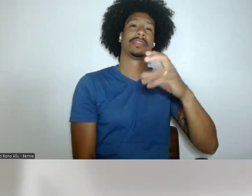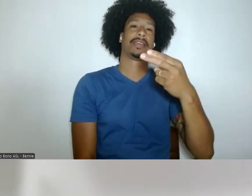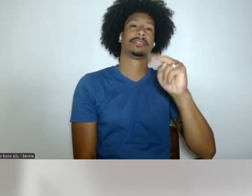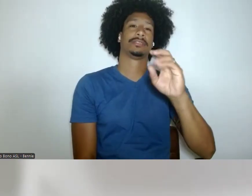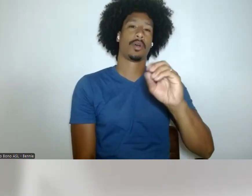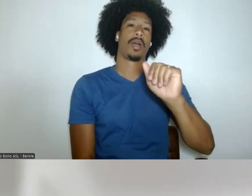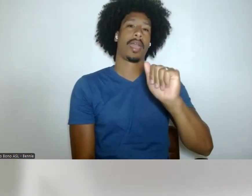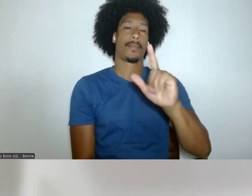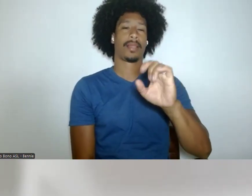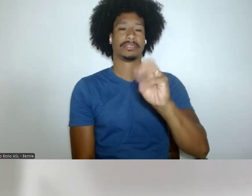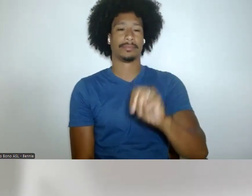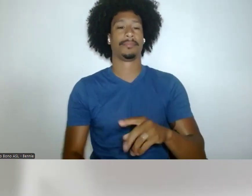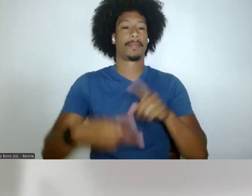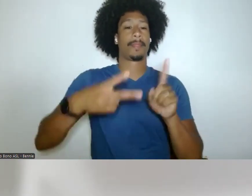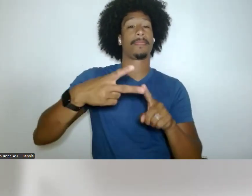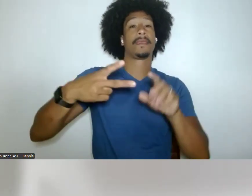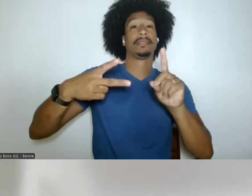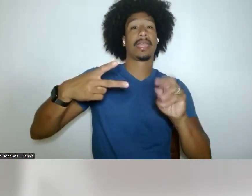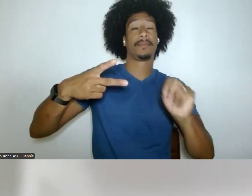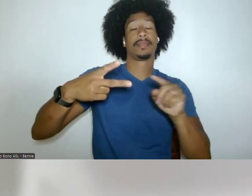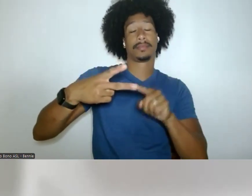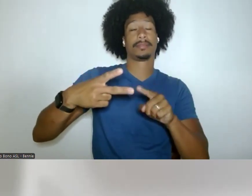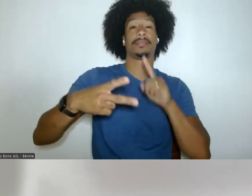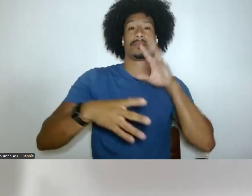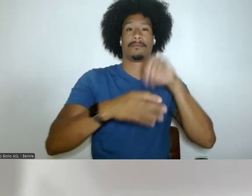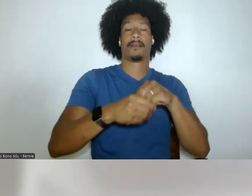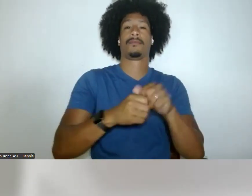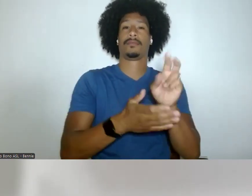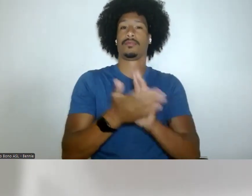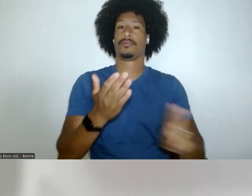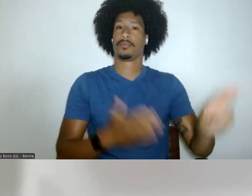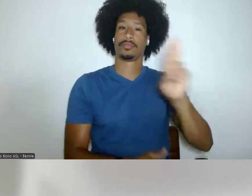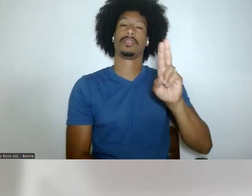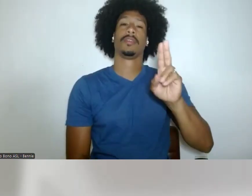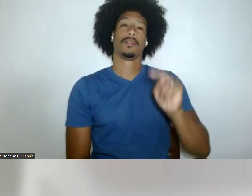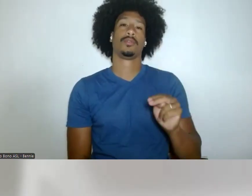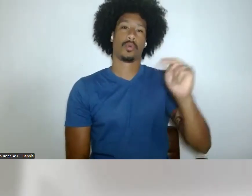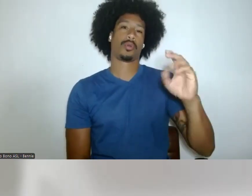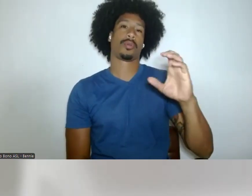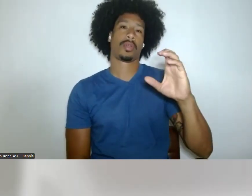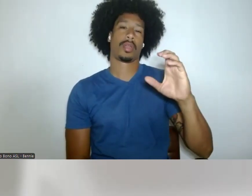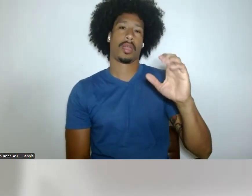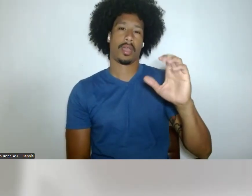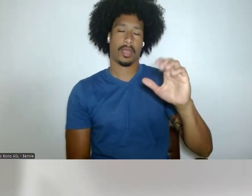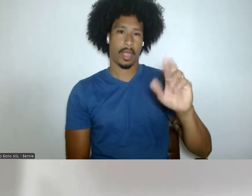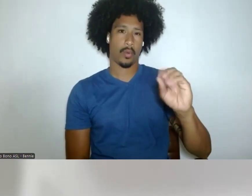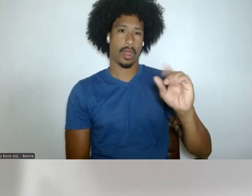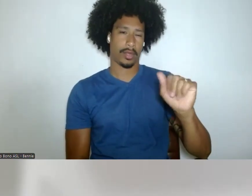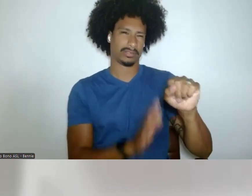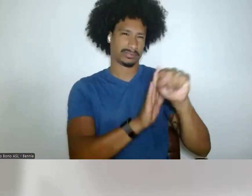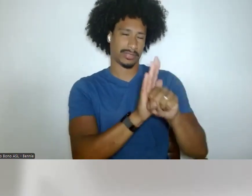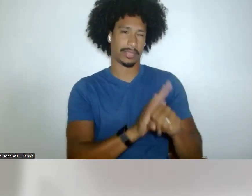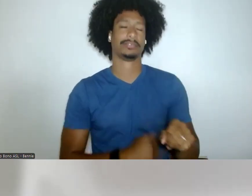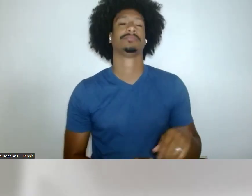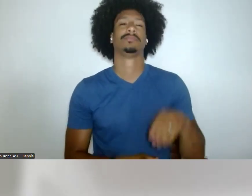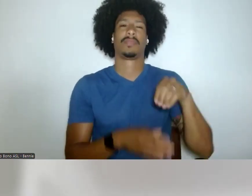an assistant professor of philosophy and data science at the University of North Carolina at Charlotte, author of the